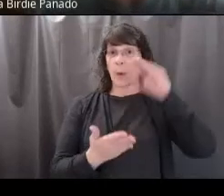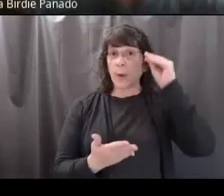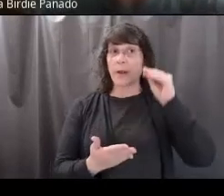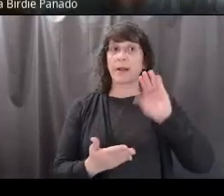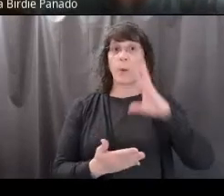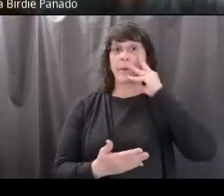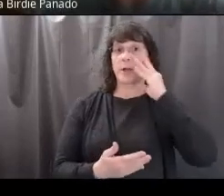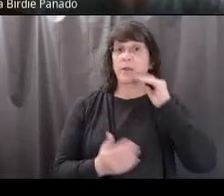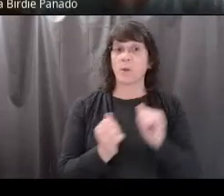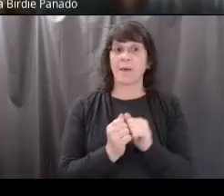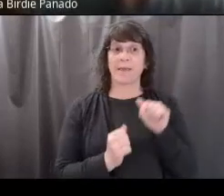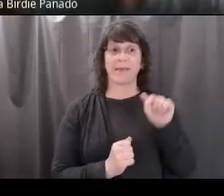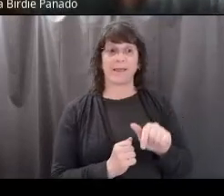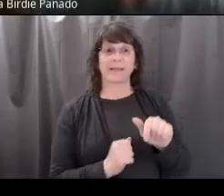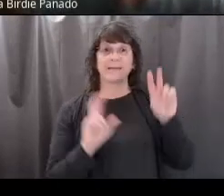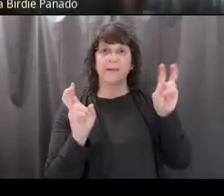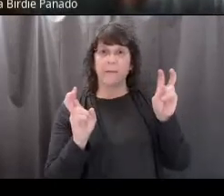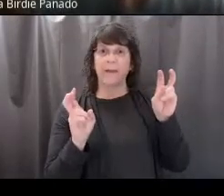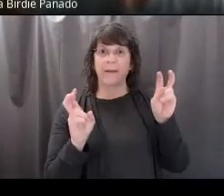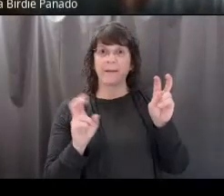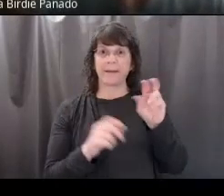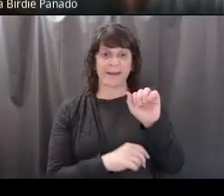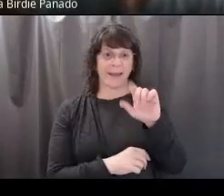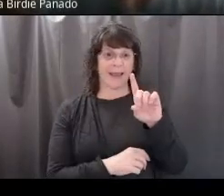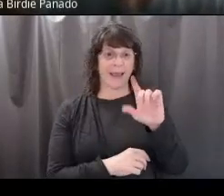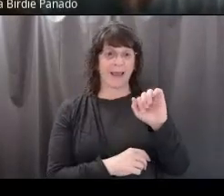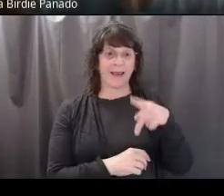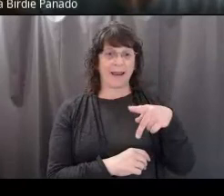your experience with this topic,